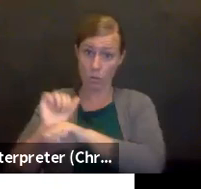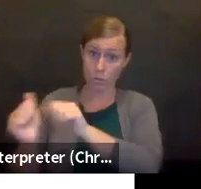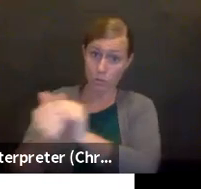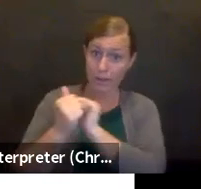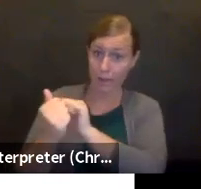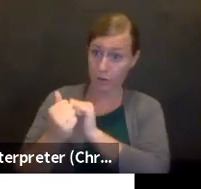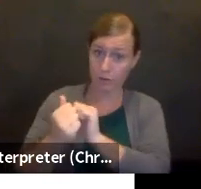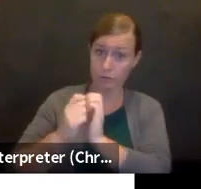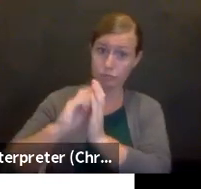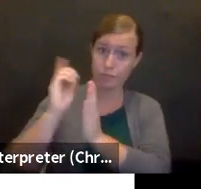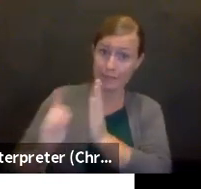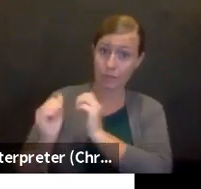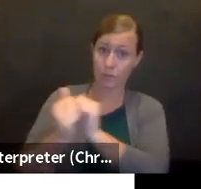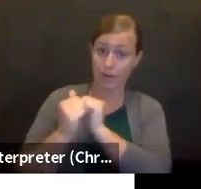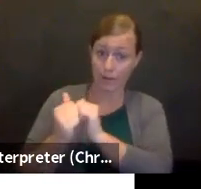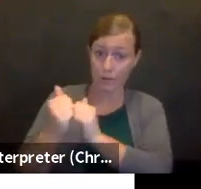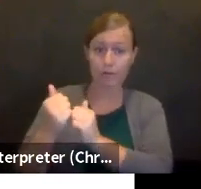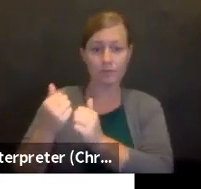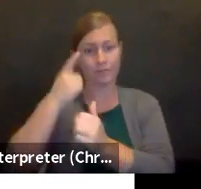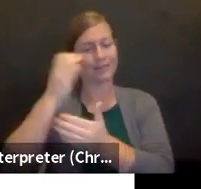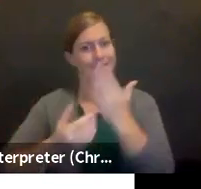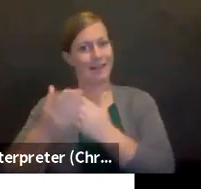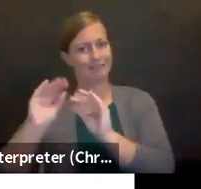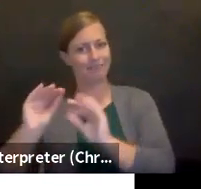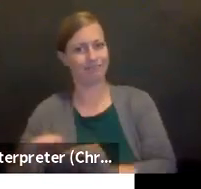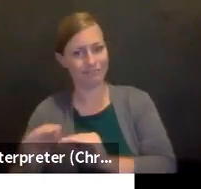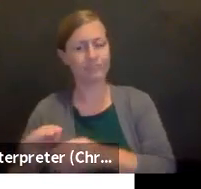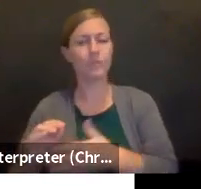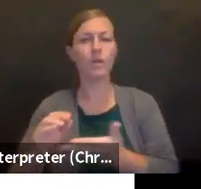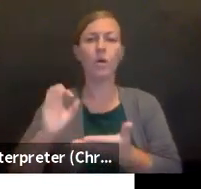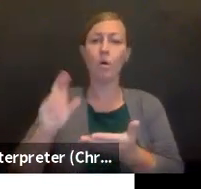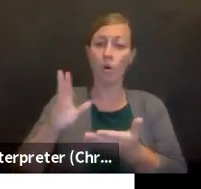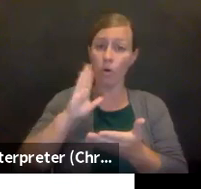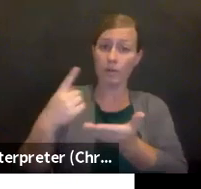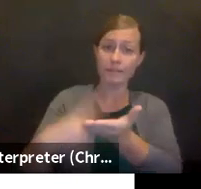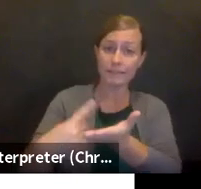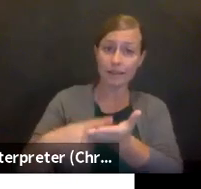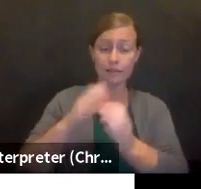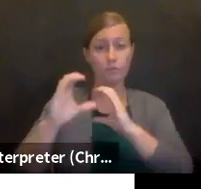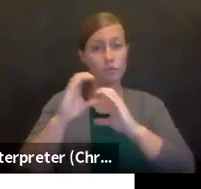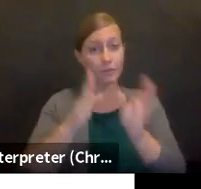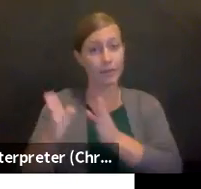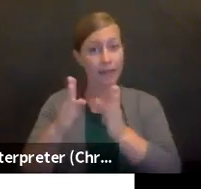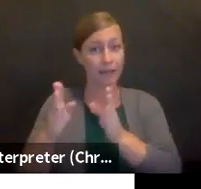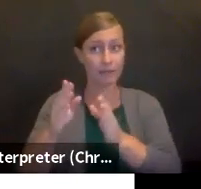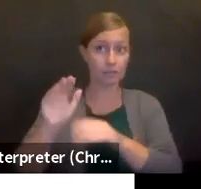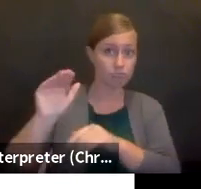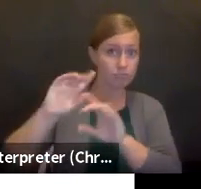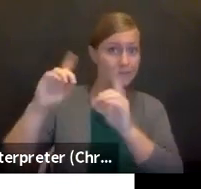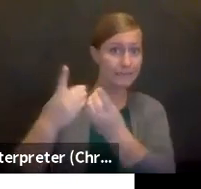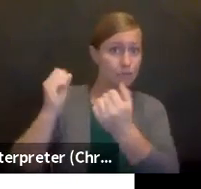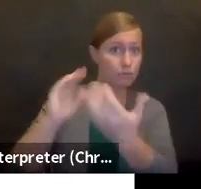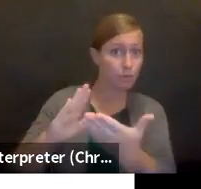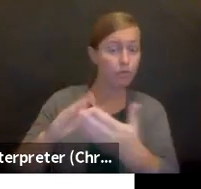write them up because you get to manually put them in? Are you going to discuss communication plans with your district? How are you going to